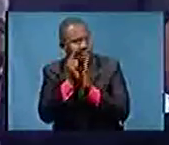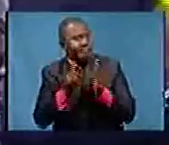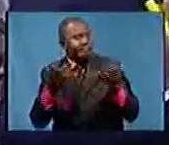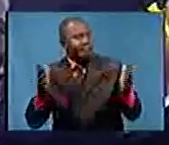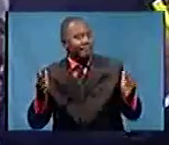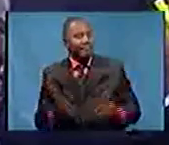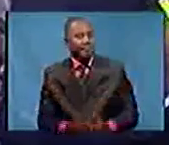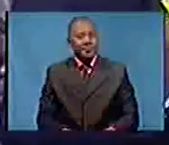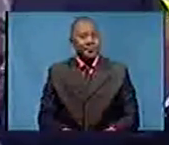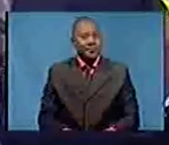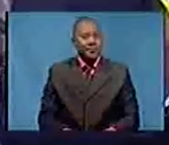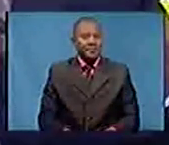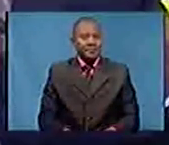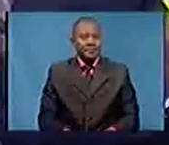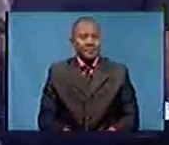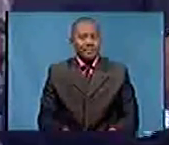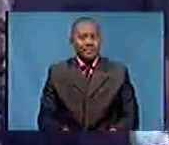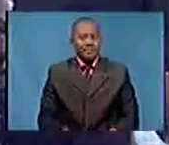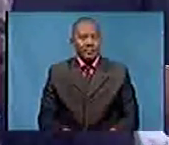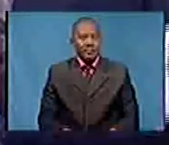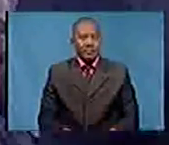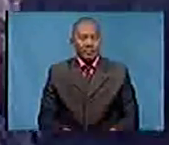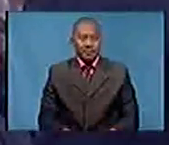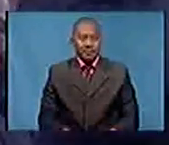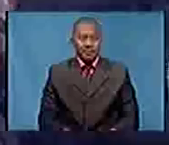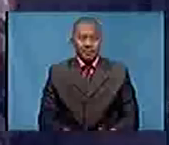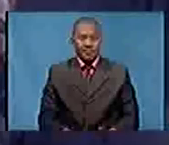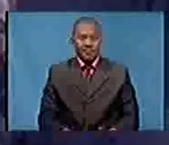He ought to know it. As I said, other